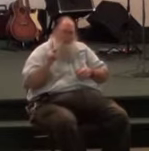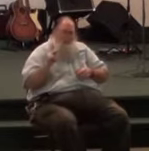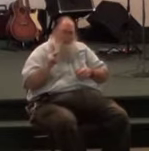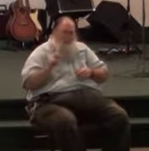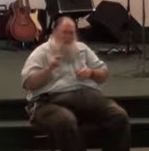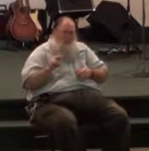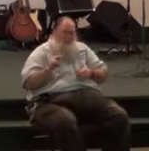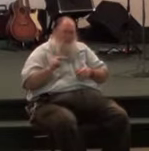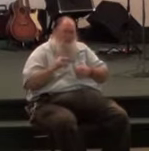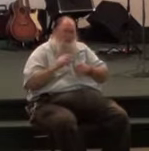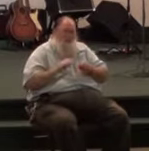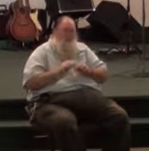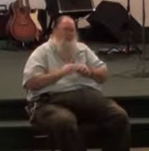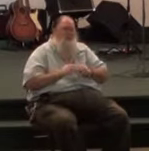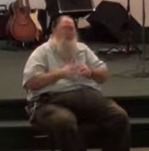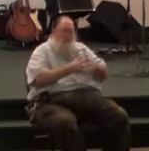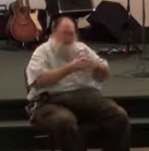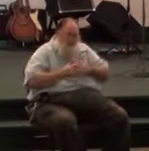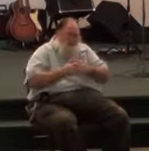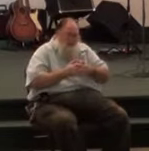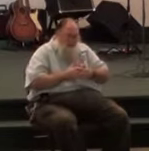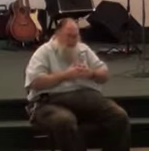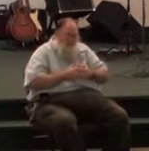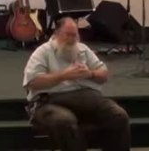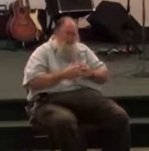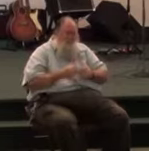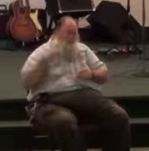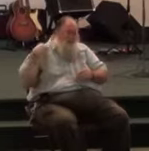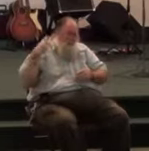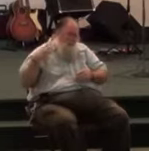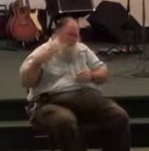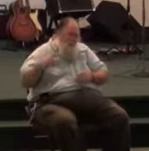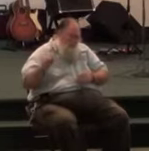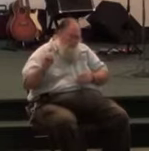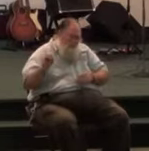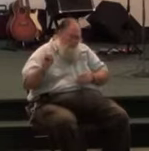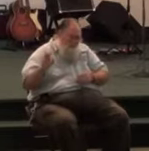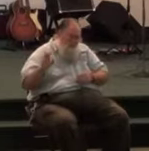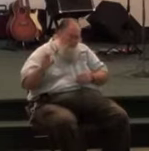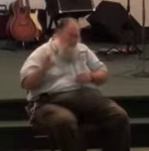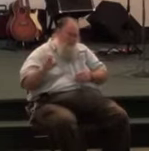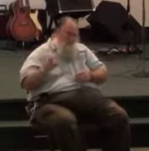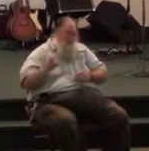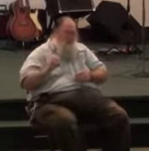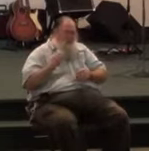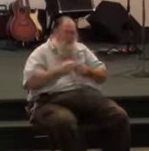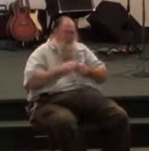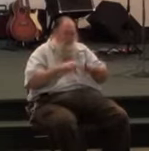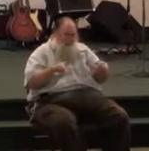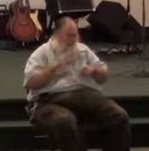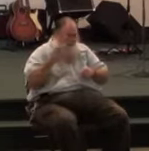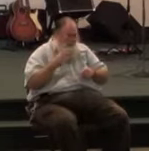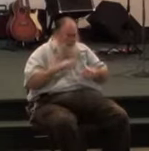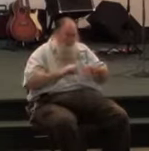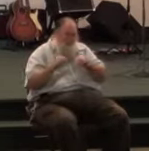in Dominican, in Africa, wherever you might move us from and